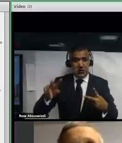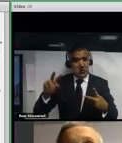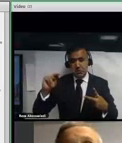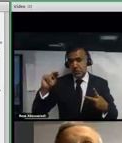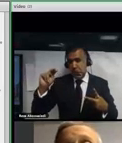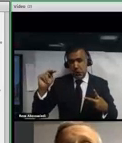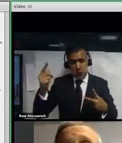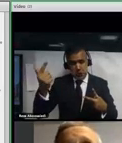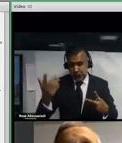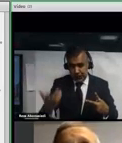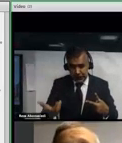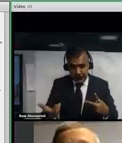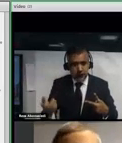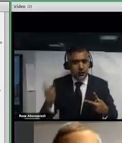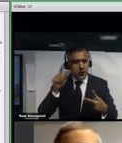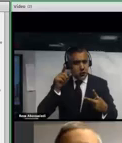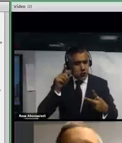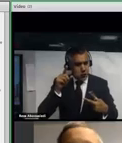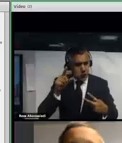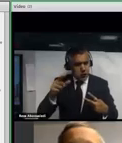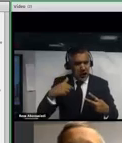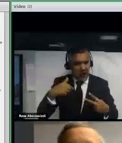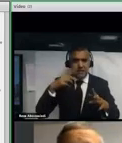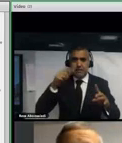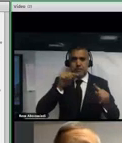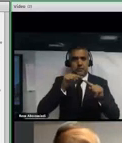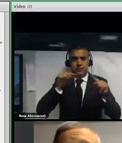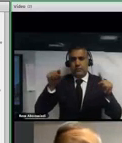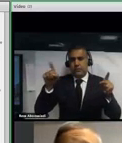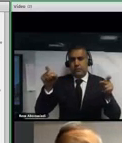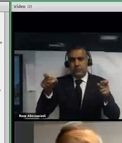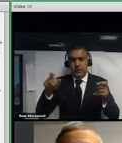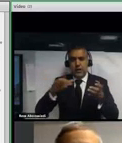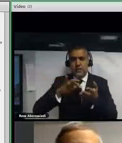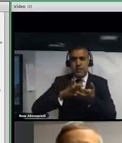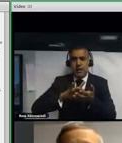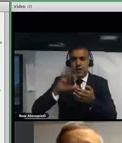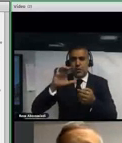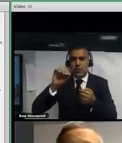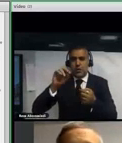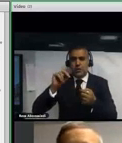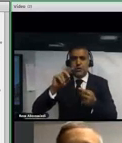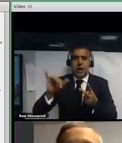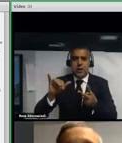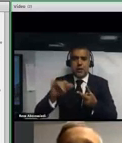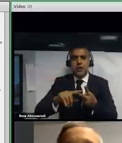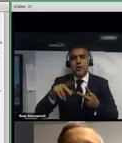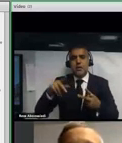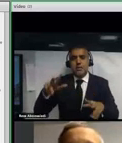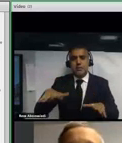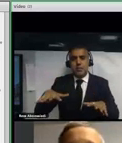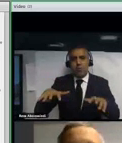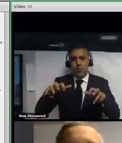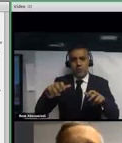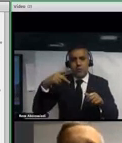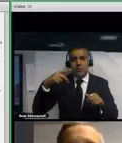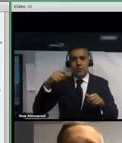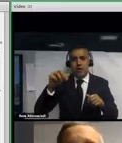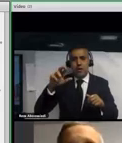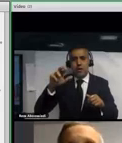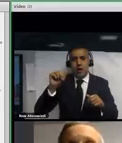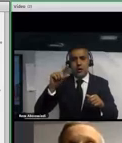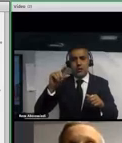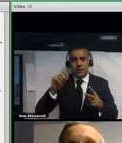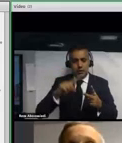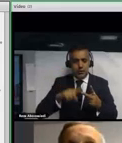well is, do you have a certain medical condition like paralysis or autism or what have